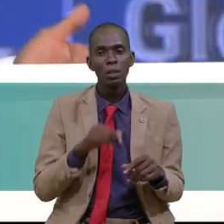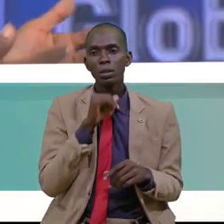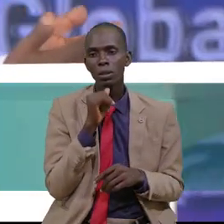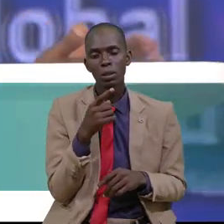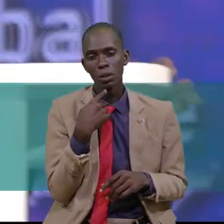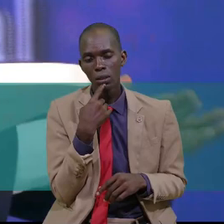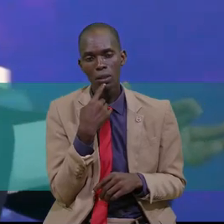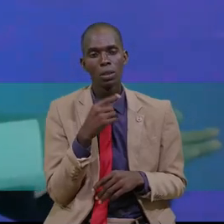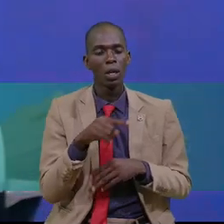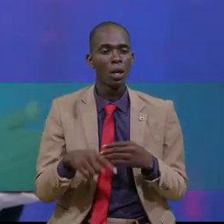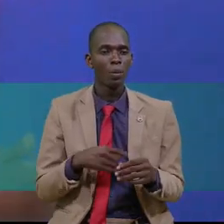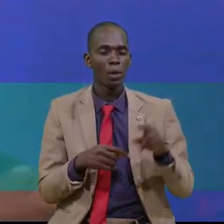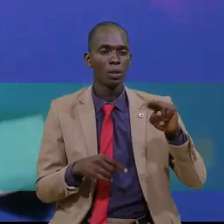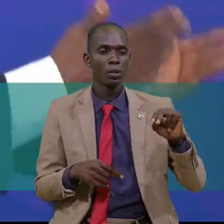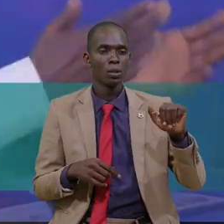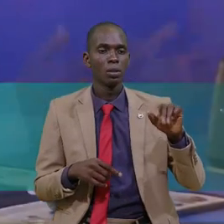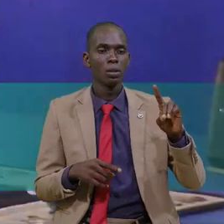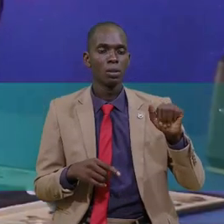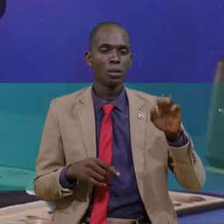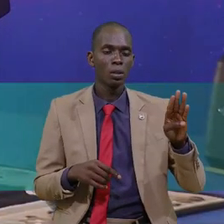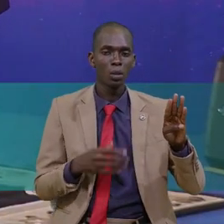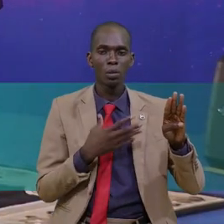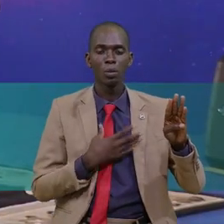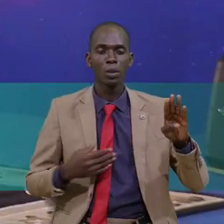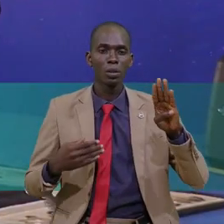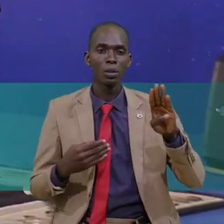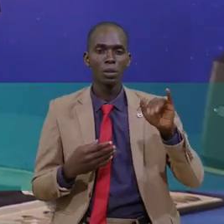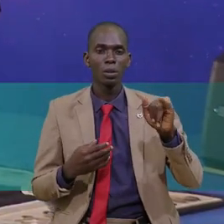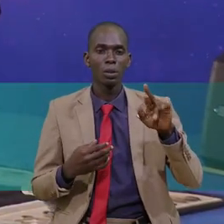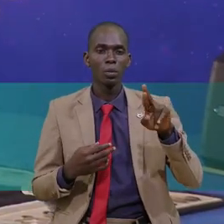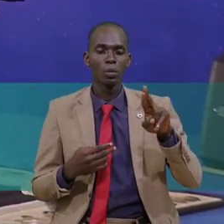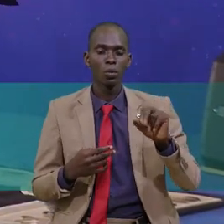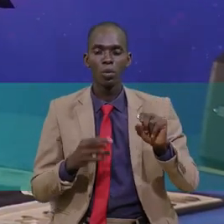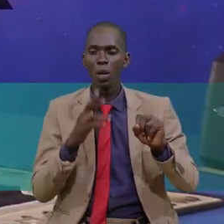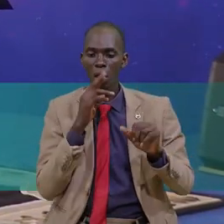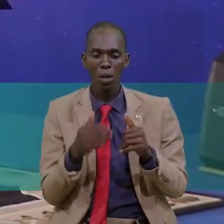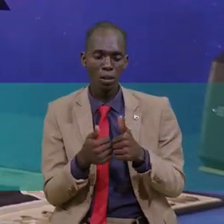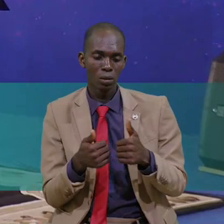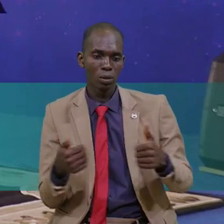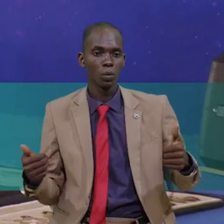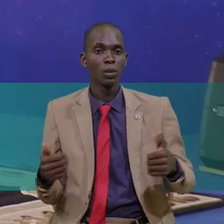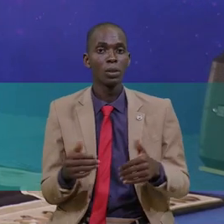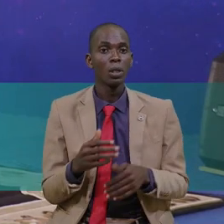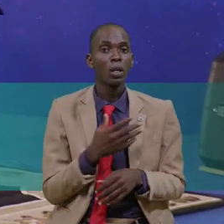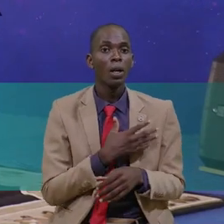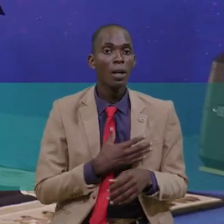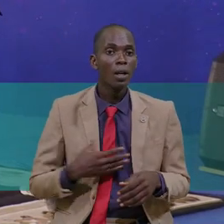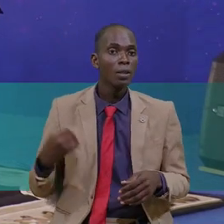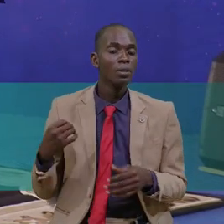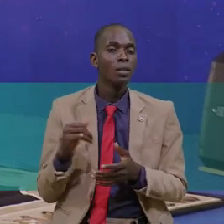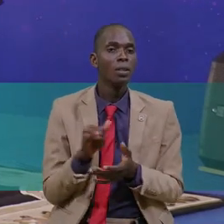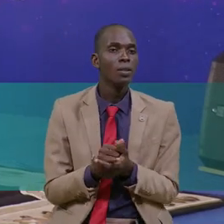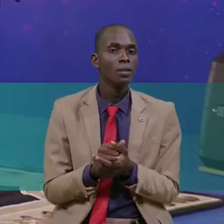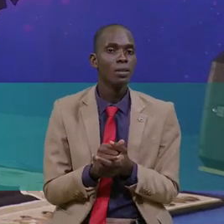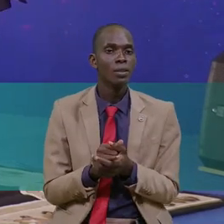Abihu apart. They are not holy, and then you set them apart for God sanctifies.